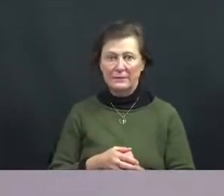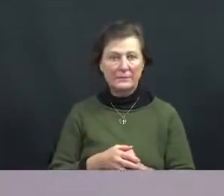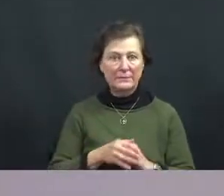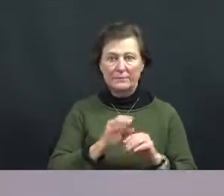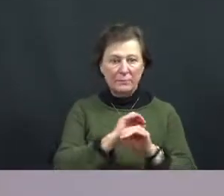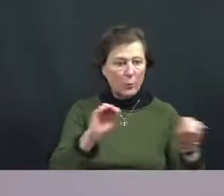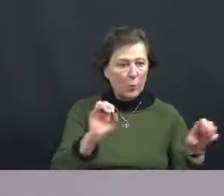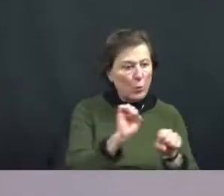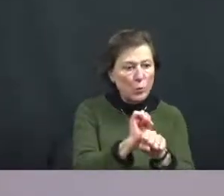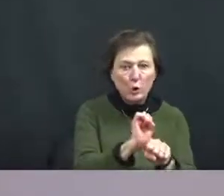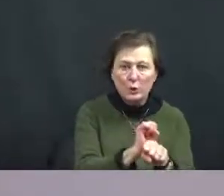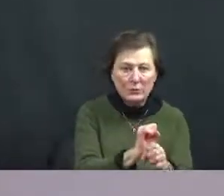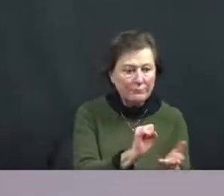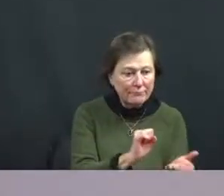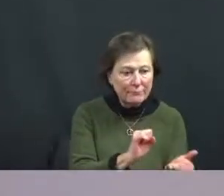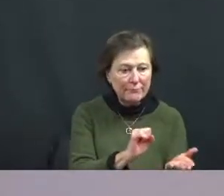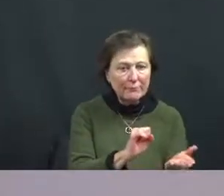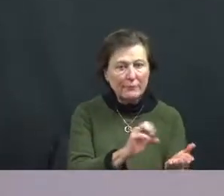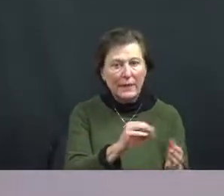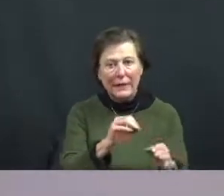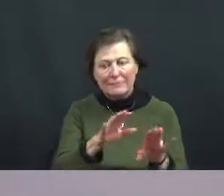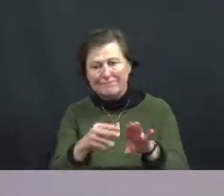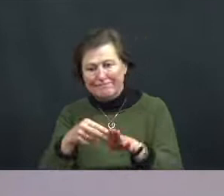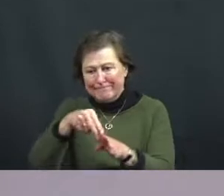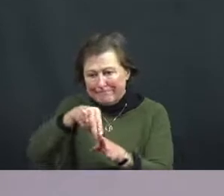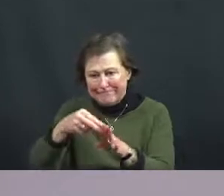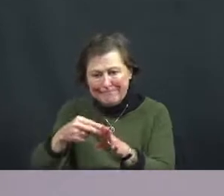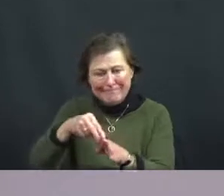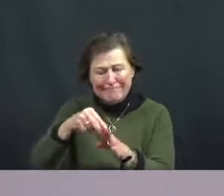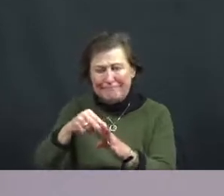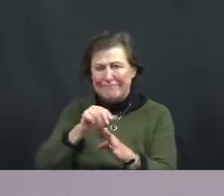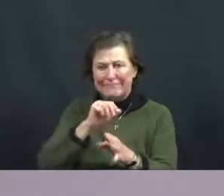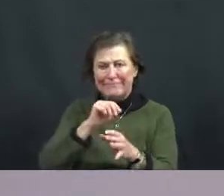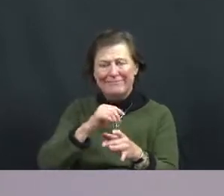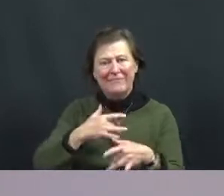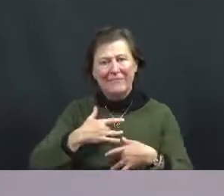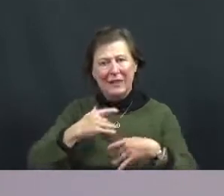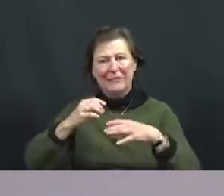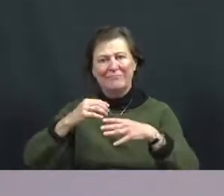unemployment, and uncertainty.